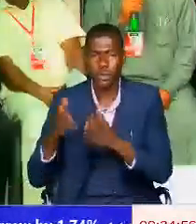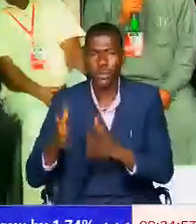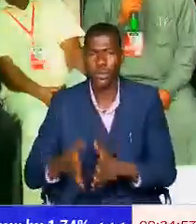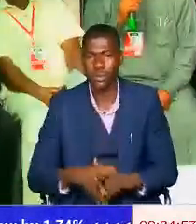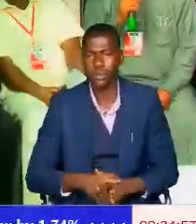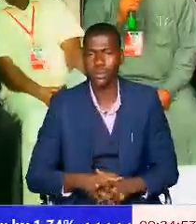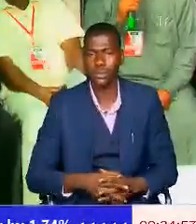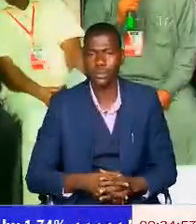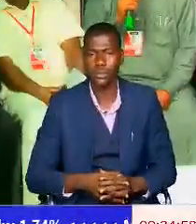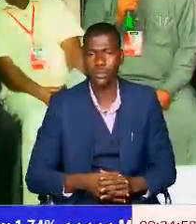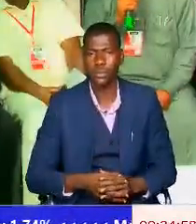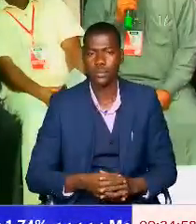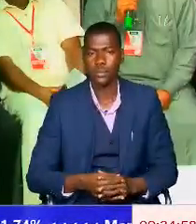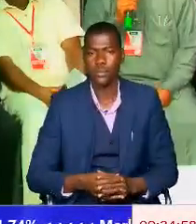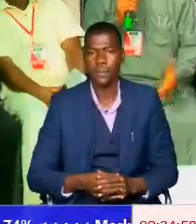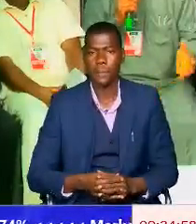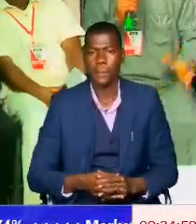general.